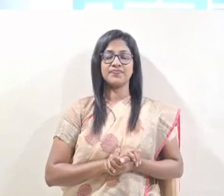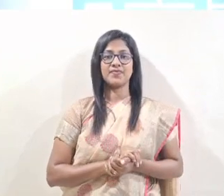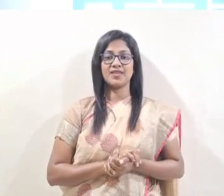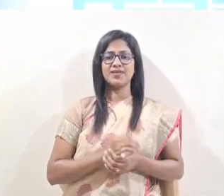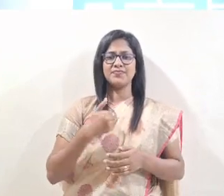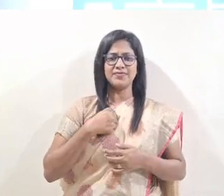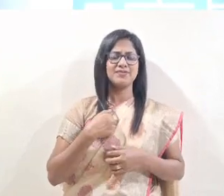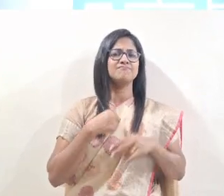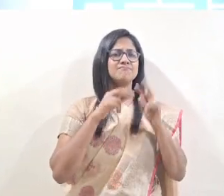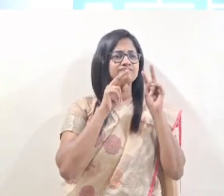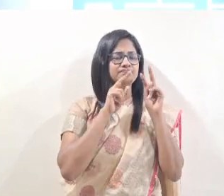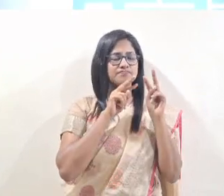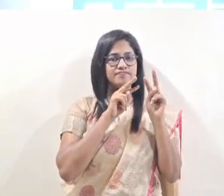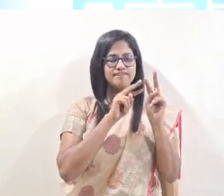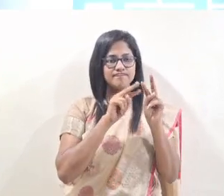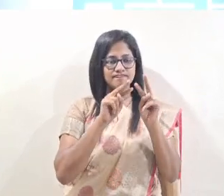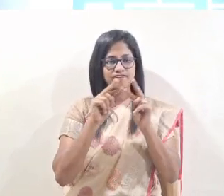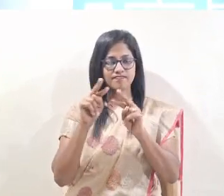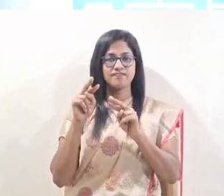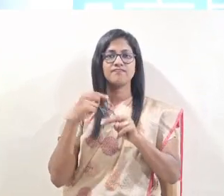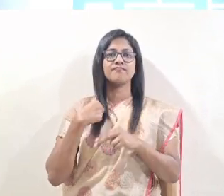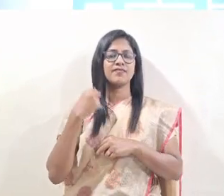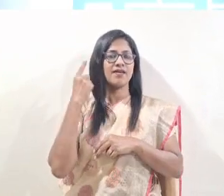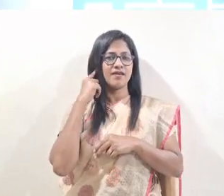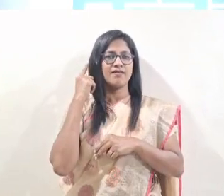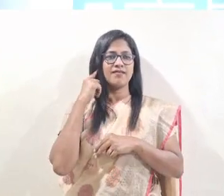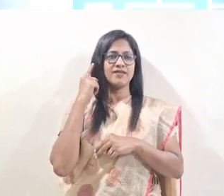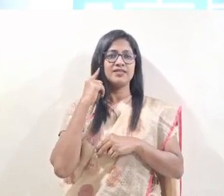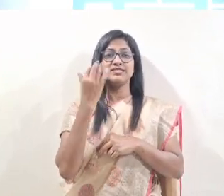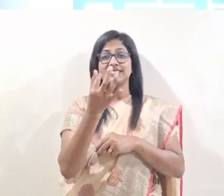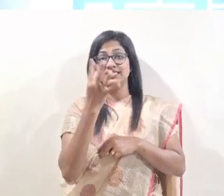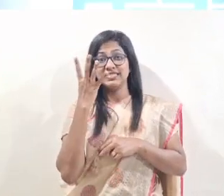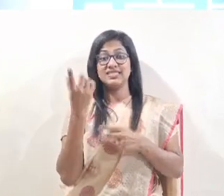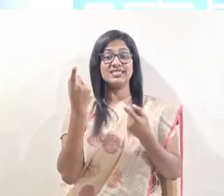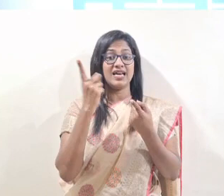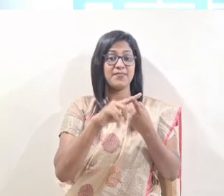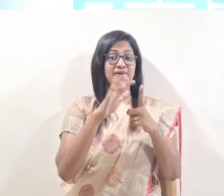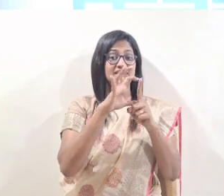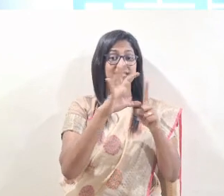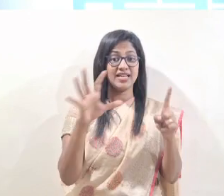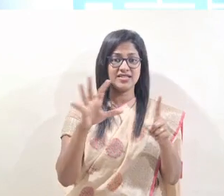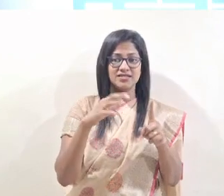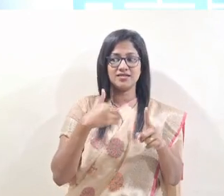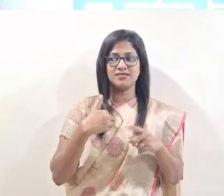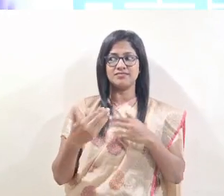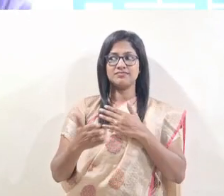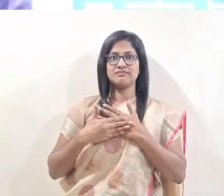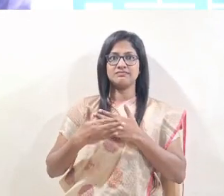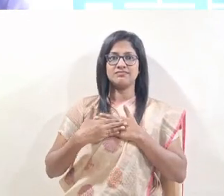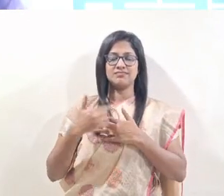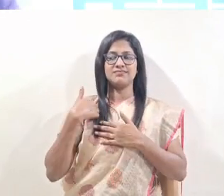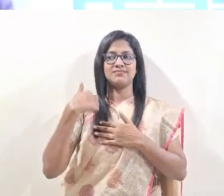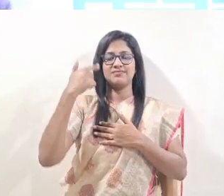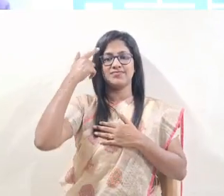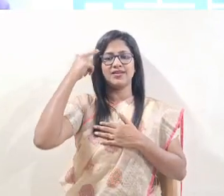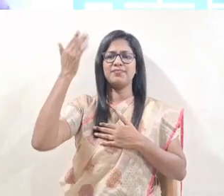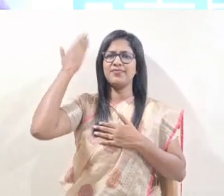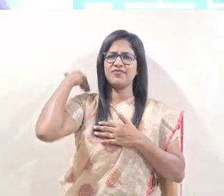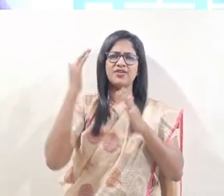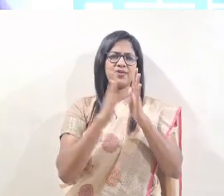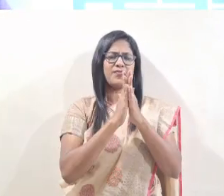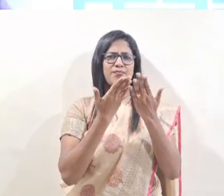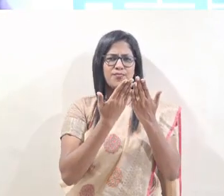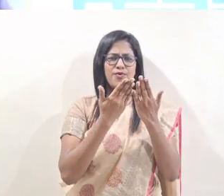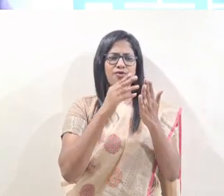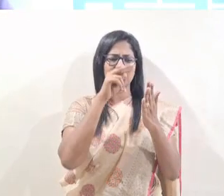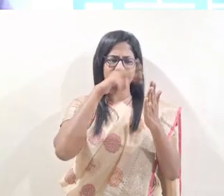So as I've been hearing about resilience and risks, I get reminded of a book I was